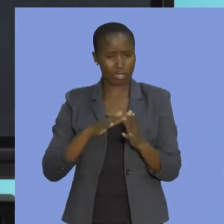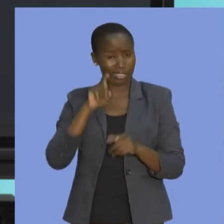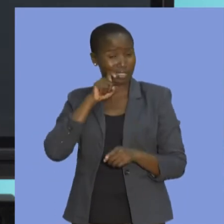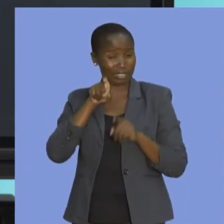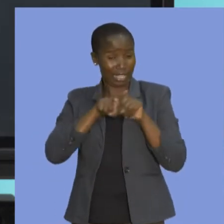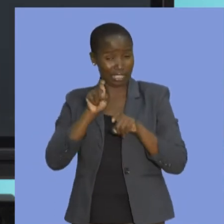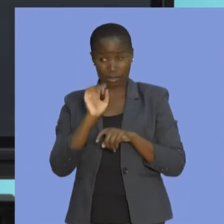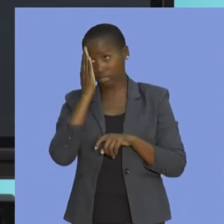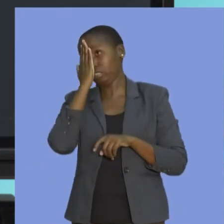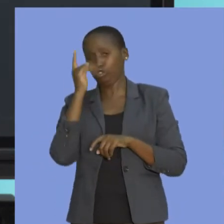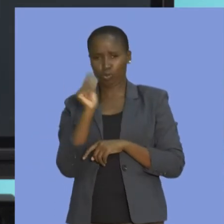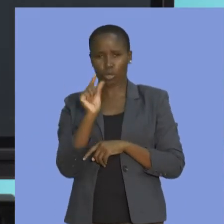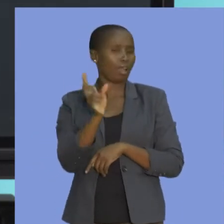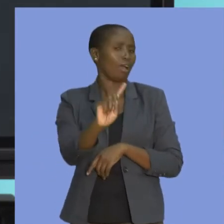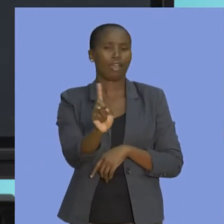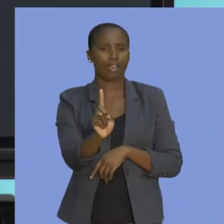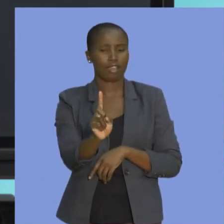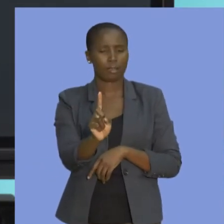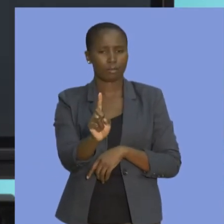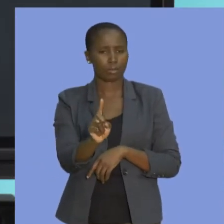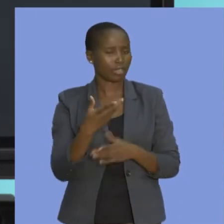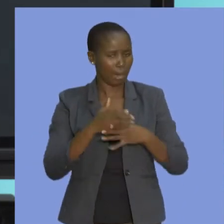So you can be continuous now,